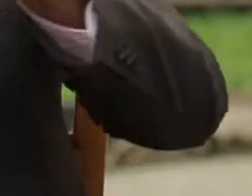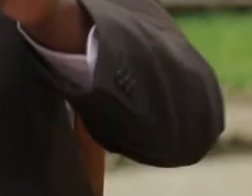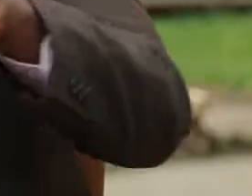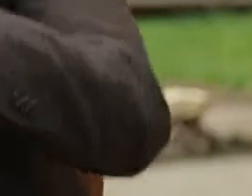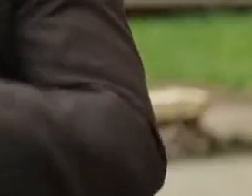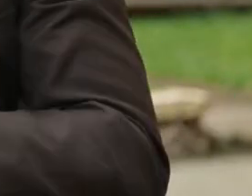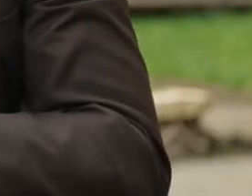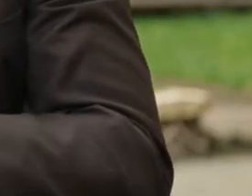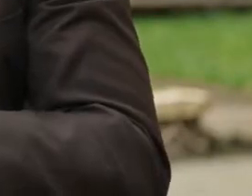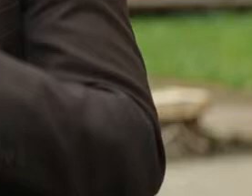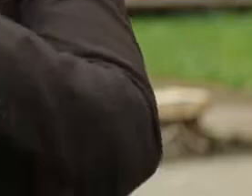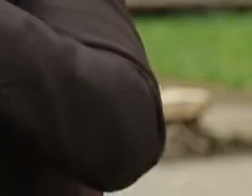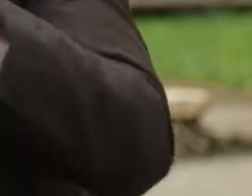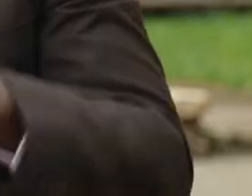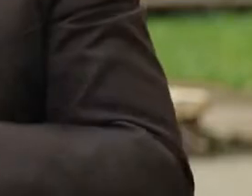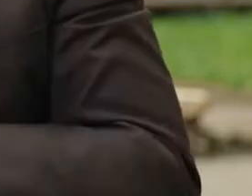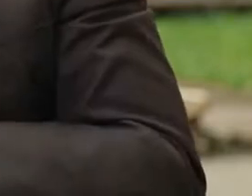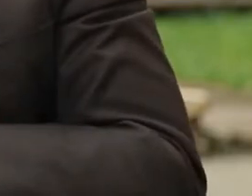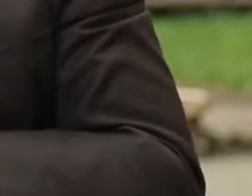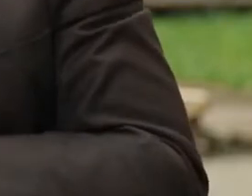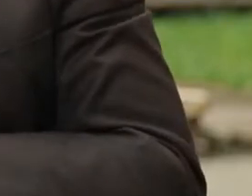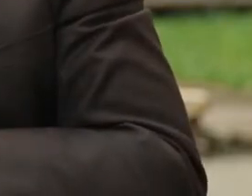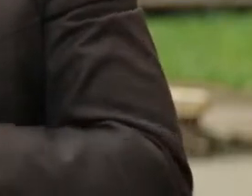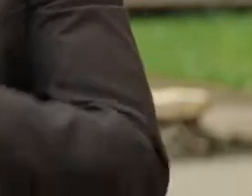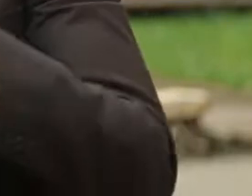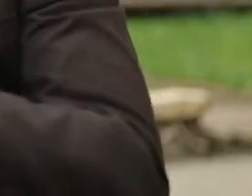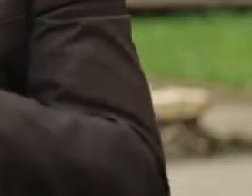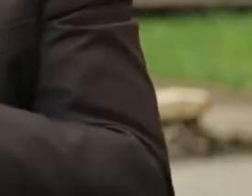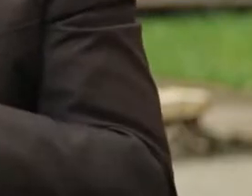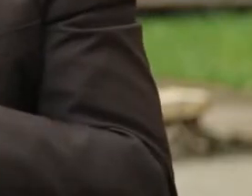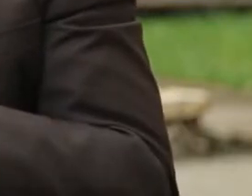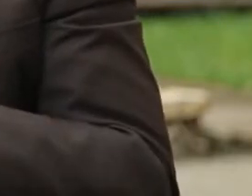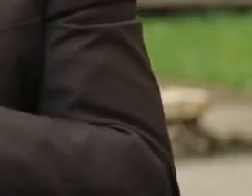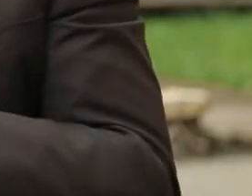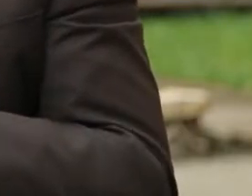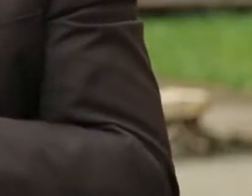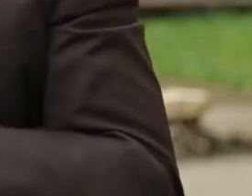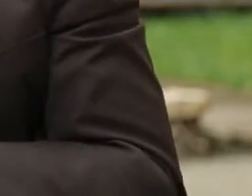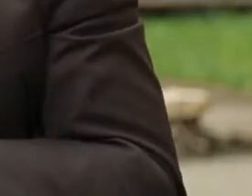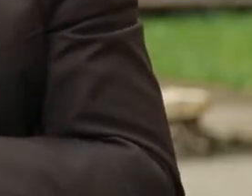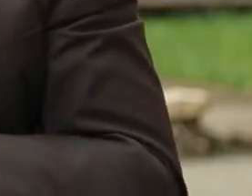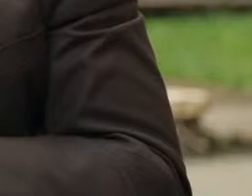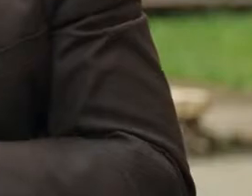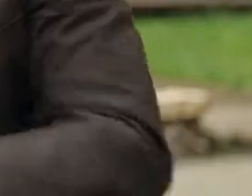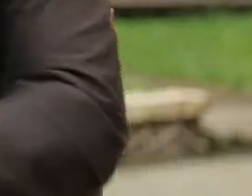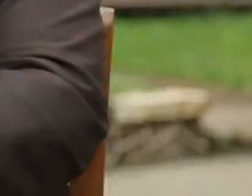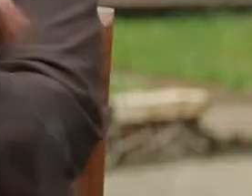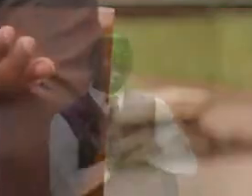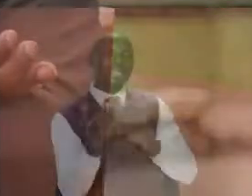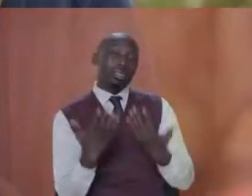employed in different organizations without thinking of their